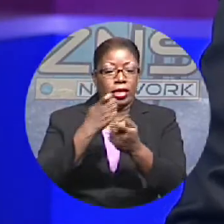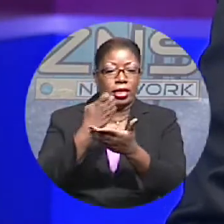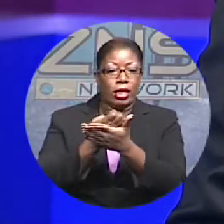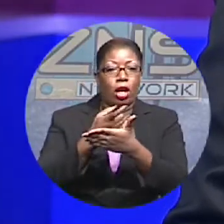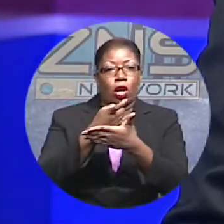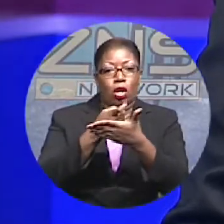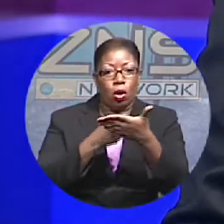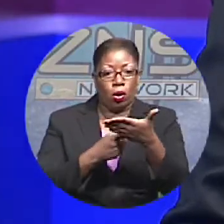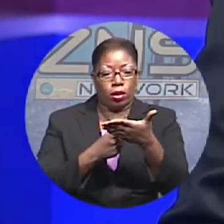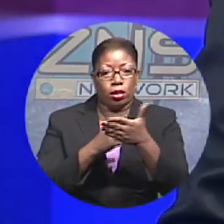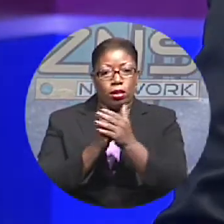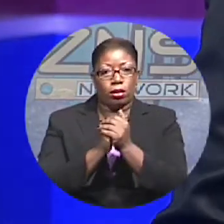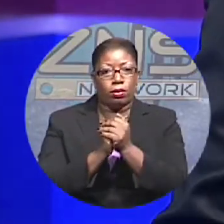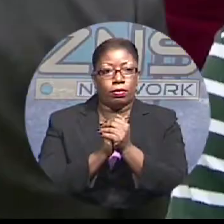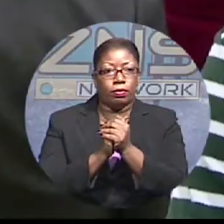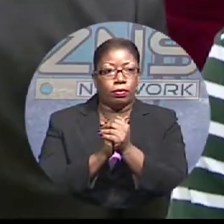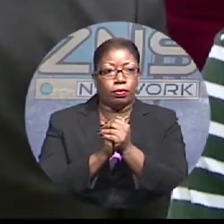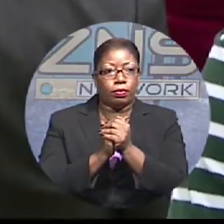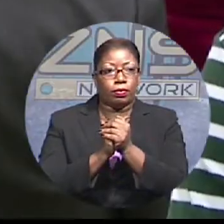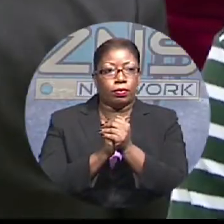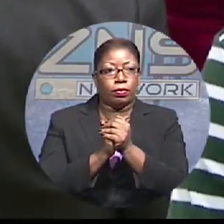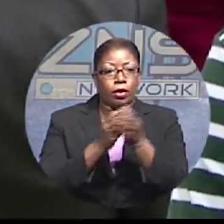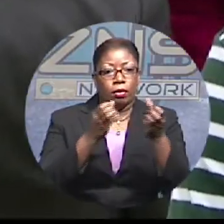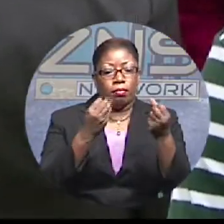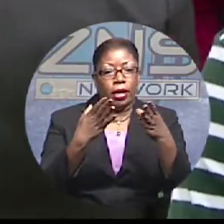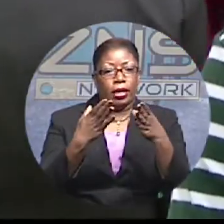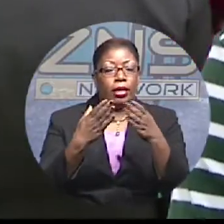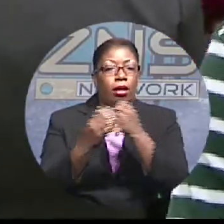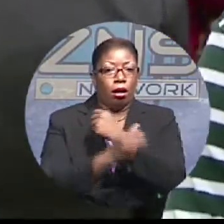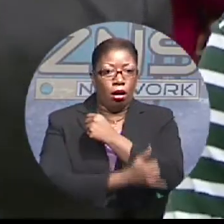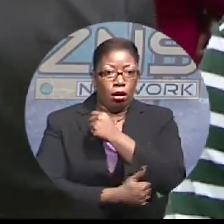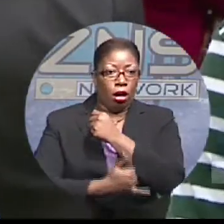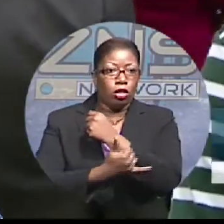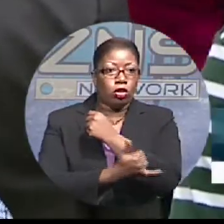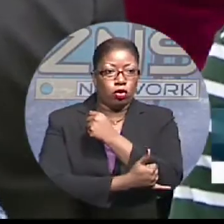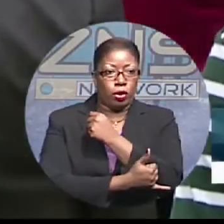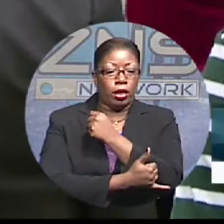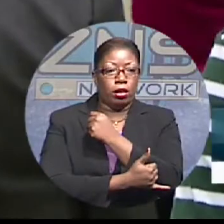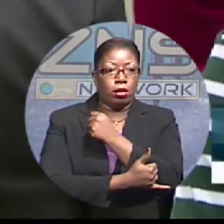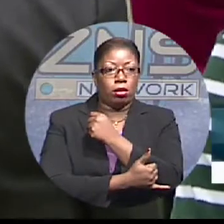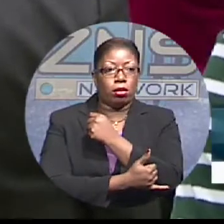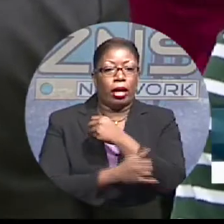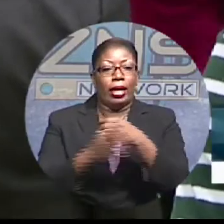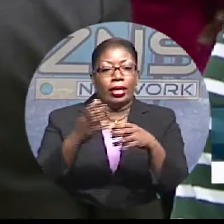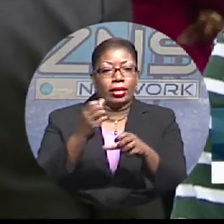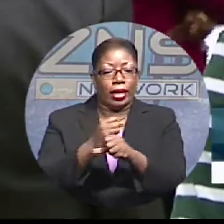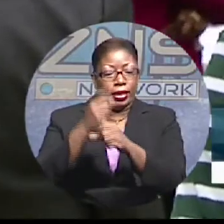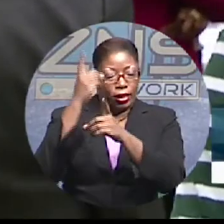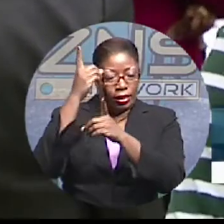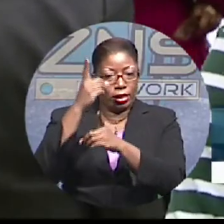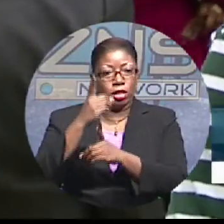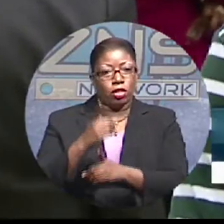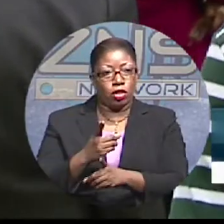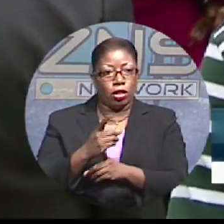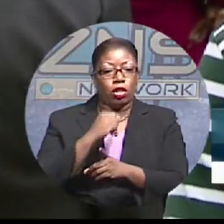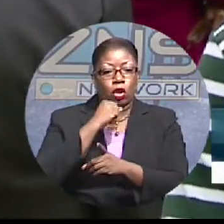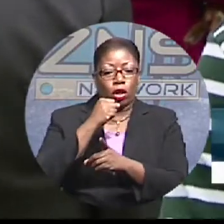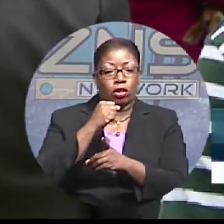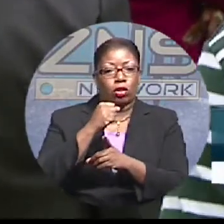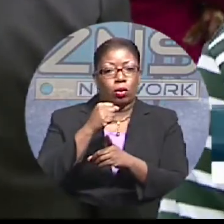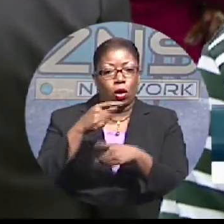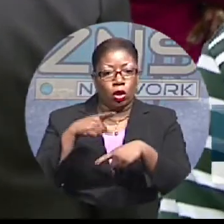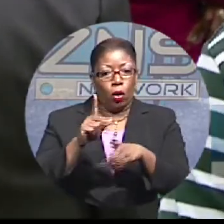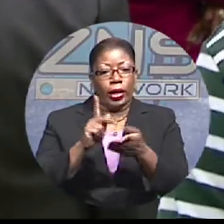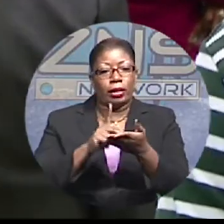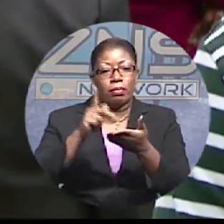cost obligation. There are a number of countries that have deliberately taken the decision not to go the route of